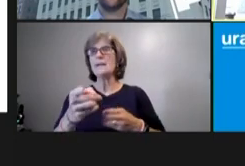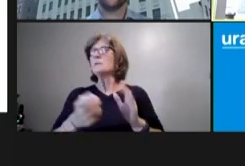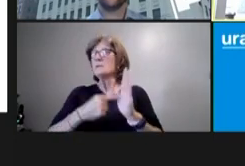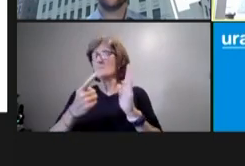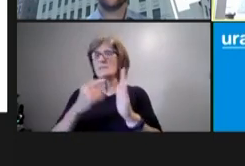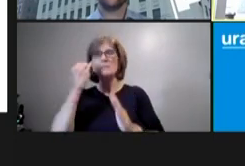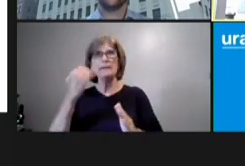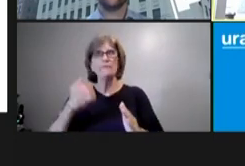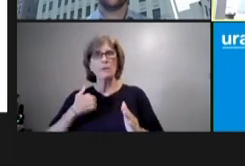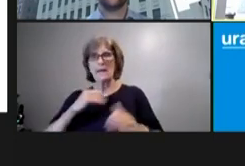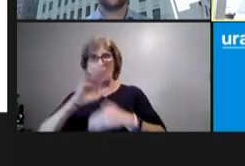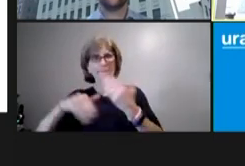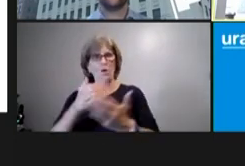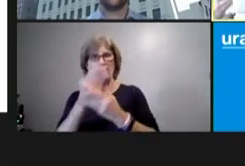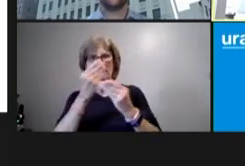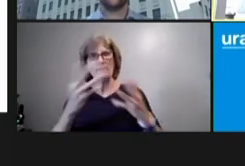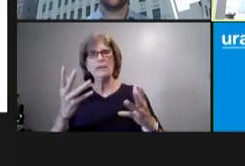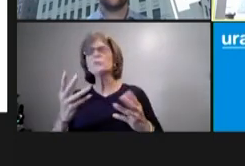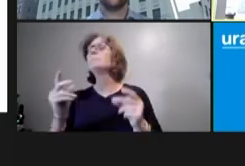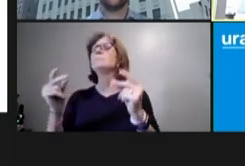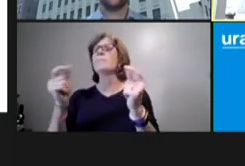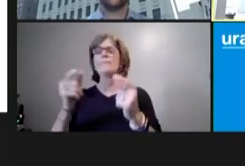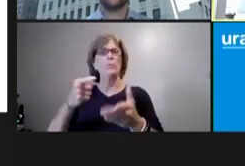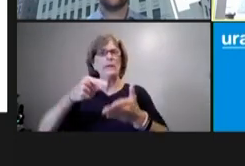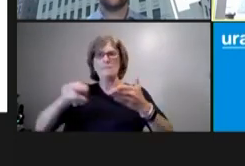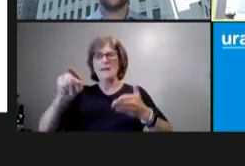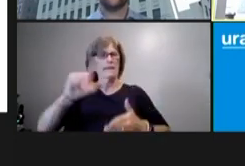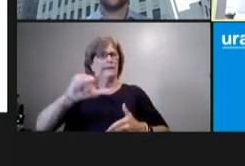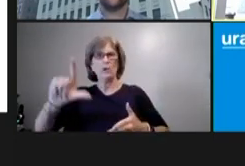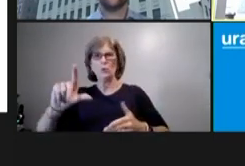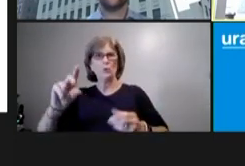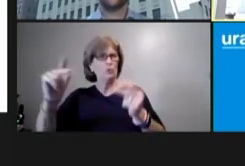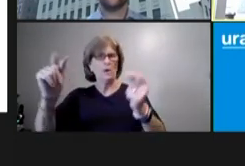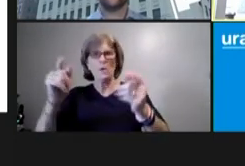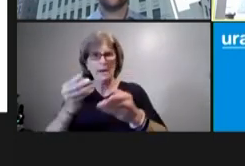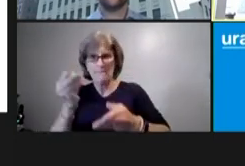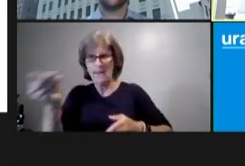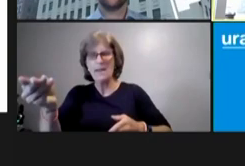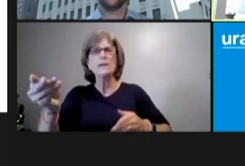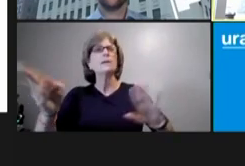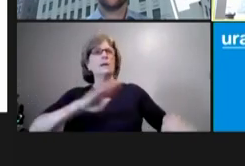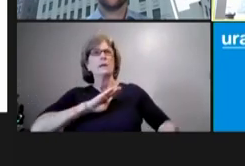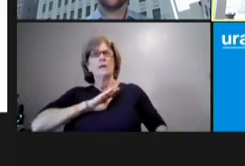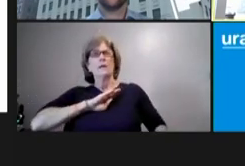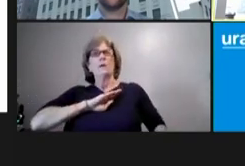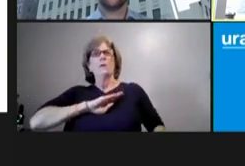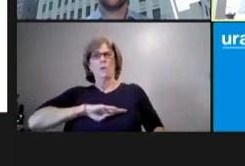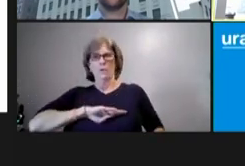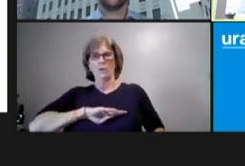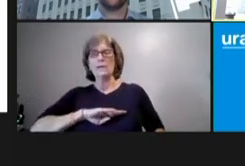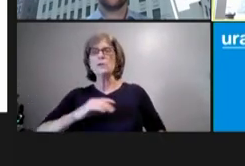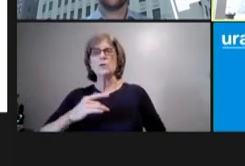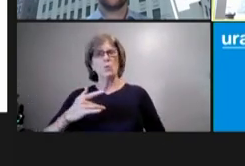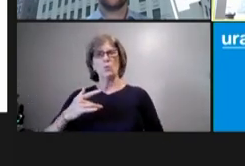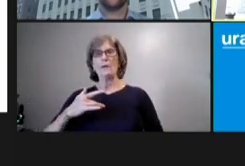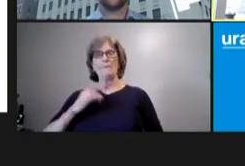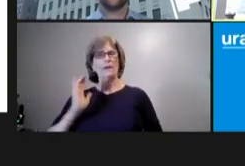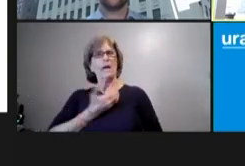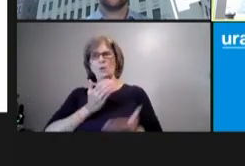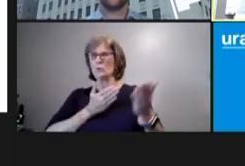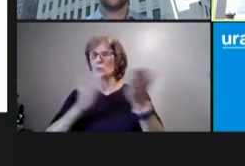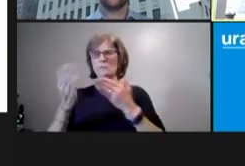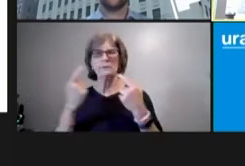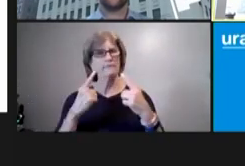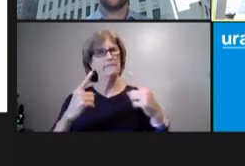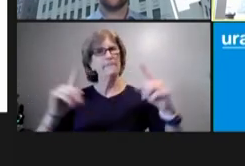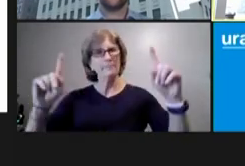everything we need, pay on the spot. So we're really excited with how the collaborative is working. We're working